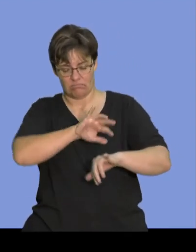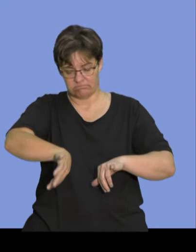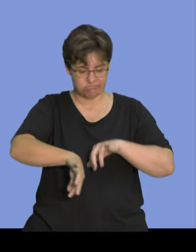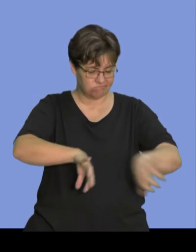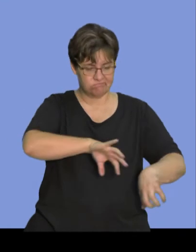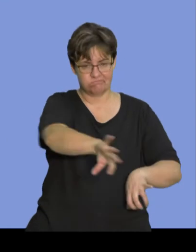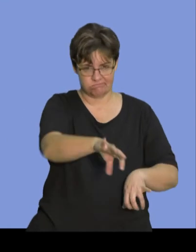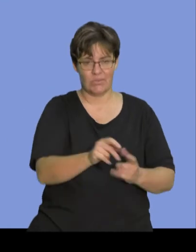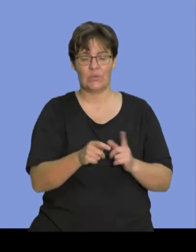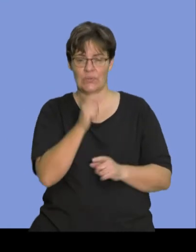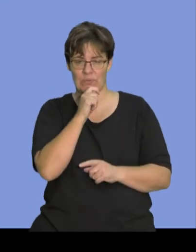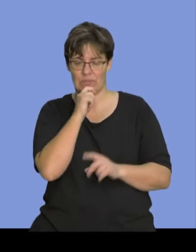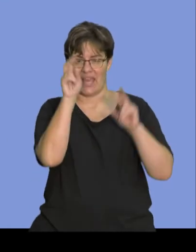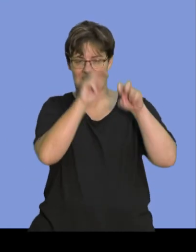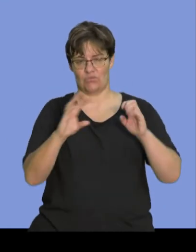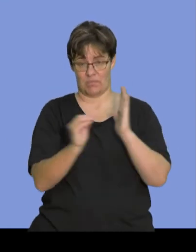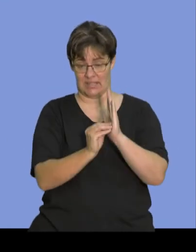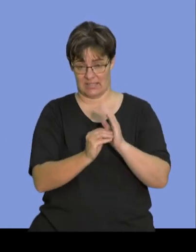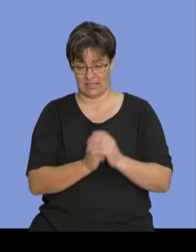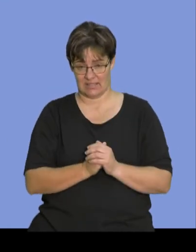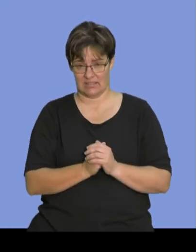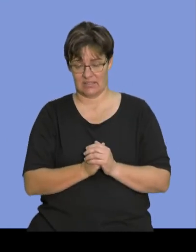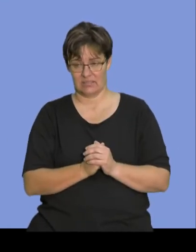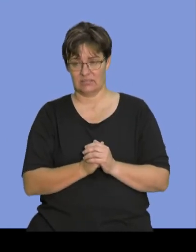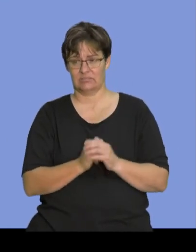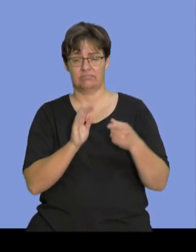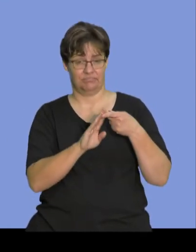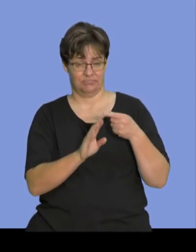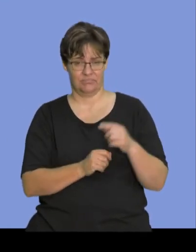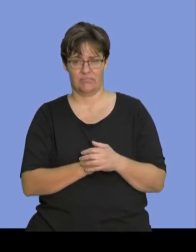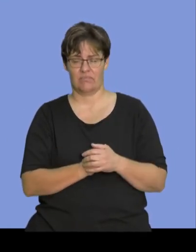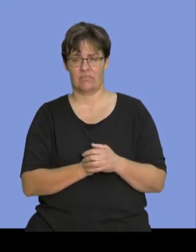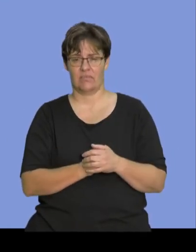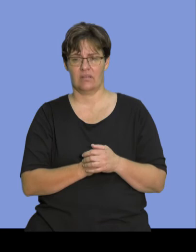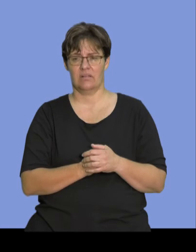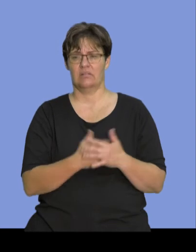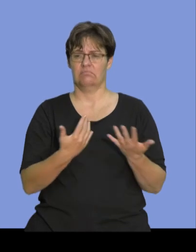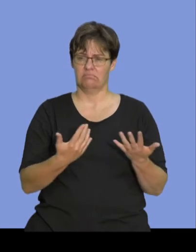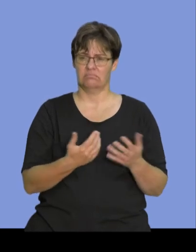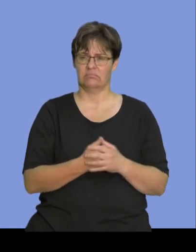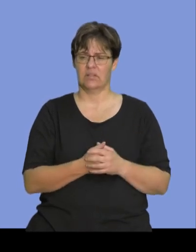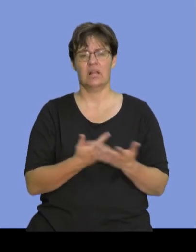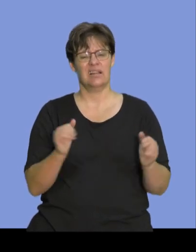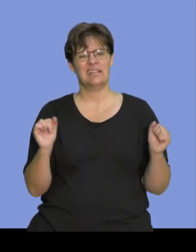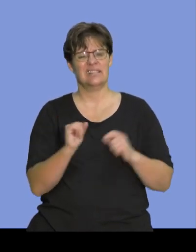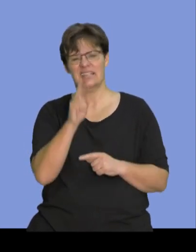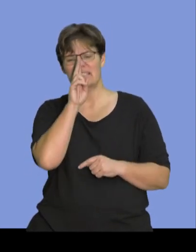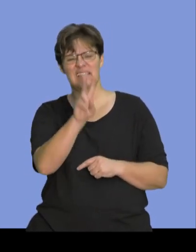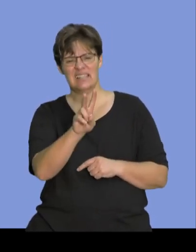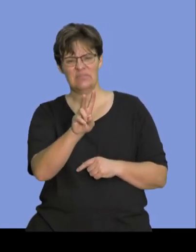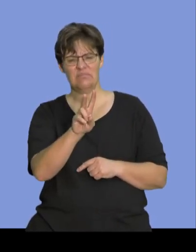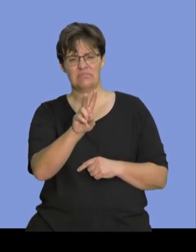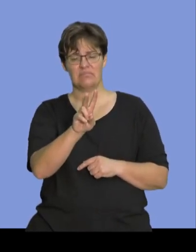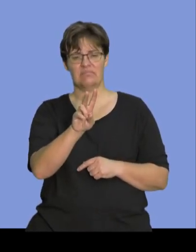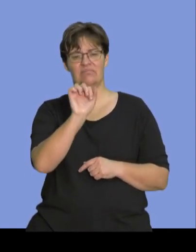these metals using electromagnets. Okay, so that's one of the common applications. And then the obvious one that